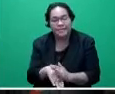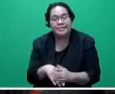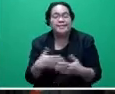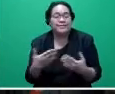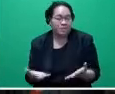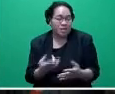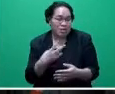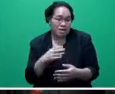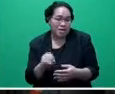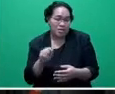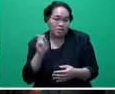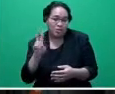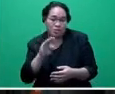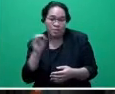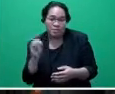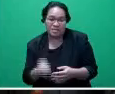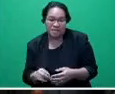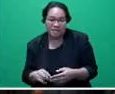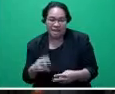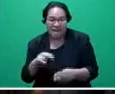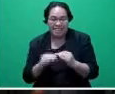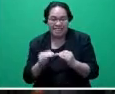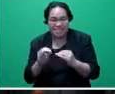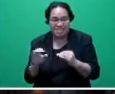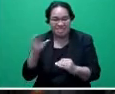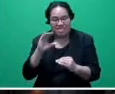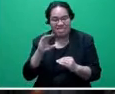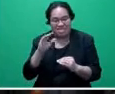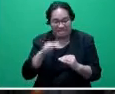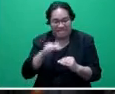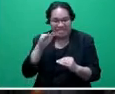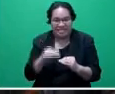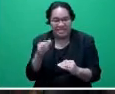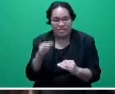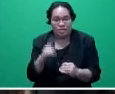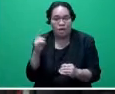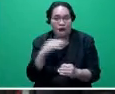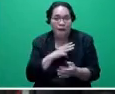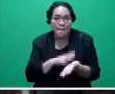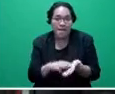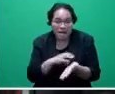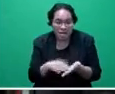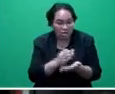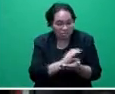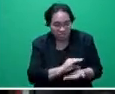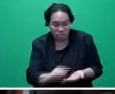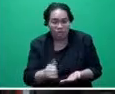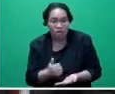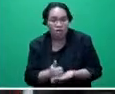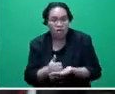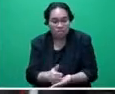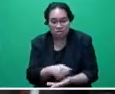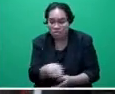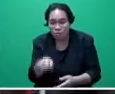20.2% net deficit of GDP, 1% inflation rate with 100 million allocated for unemployment assistance scheme,